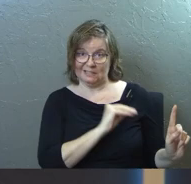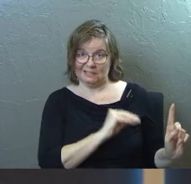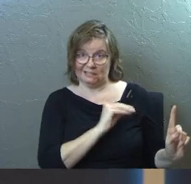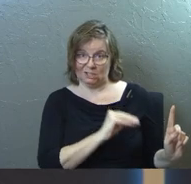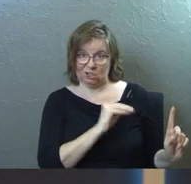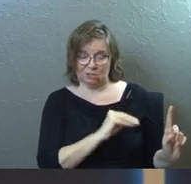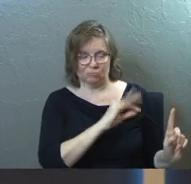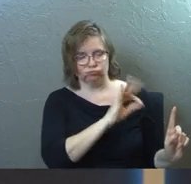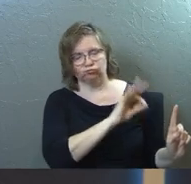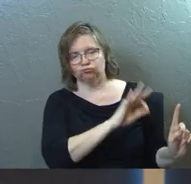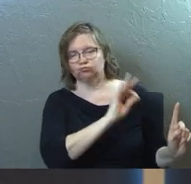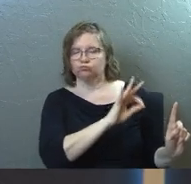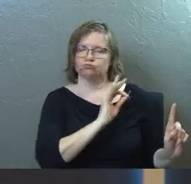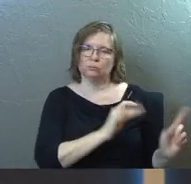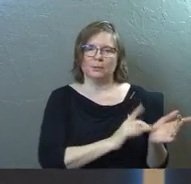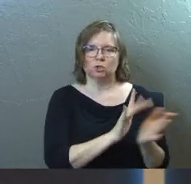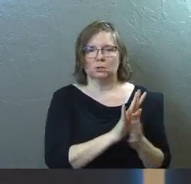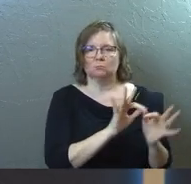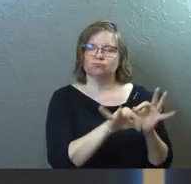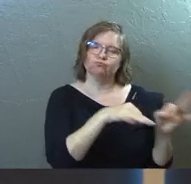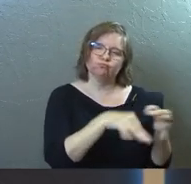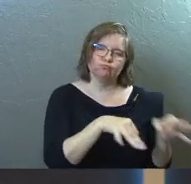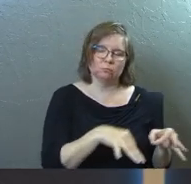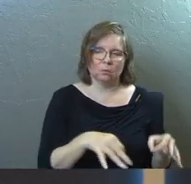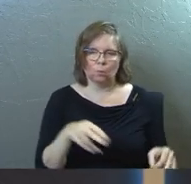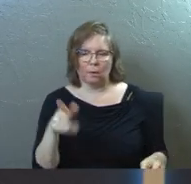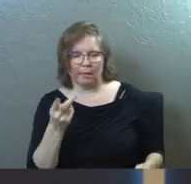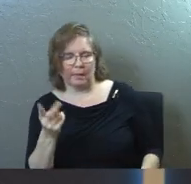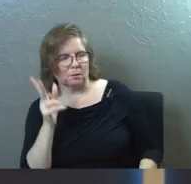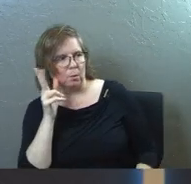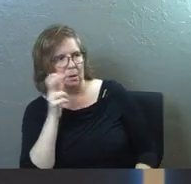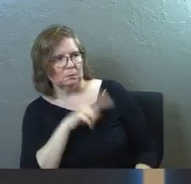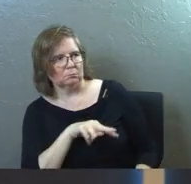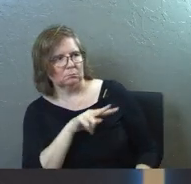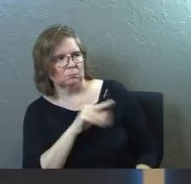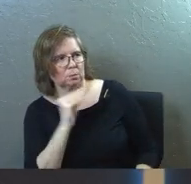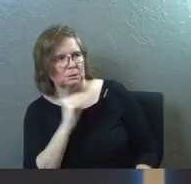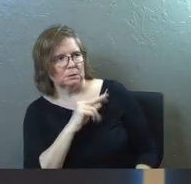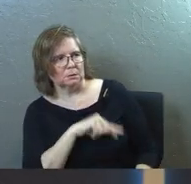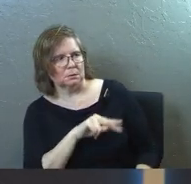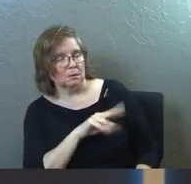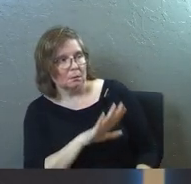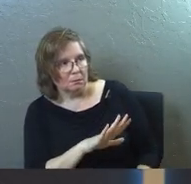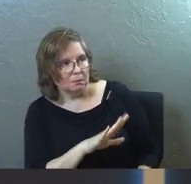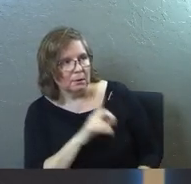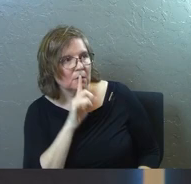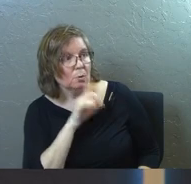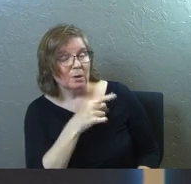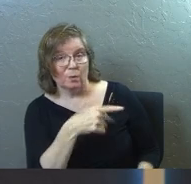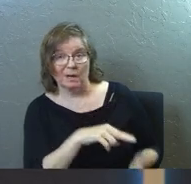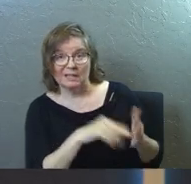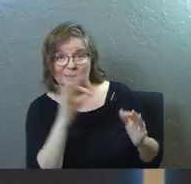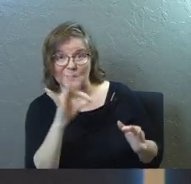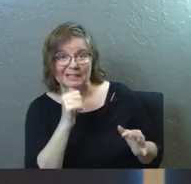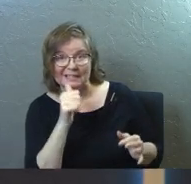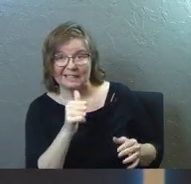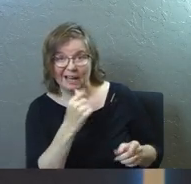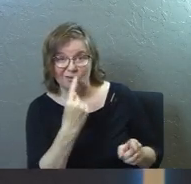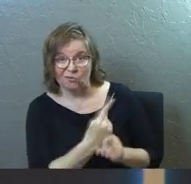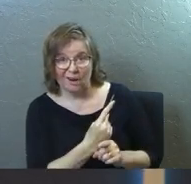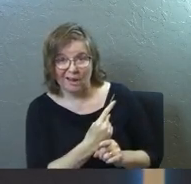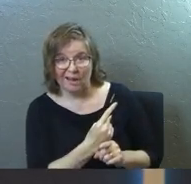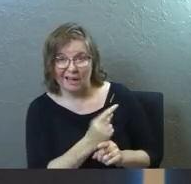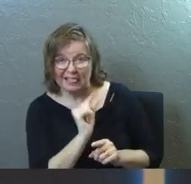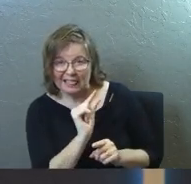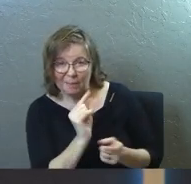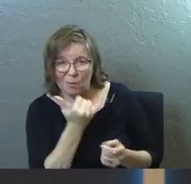Jesus. He's been taught about Jesus, and so now he's doing it. Well, they listen to him teach, and in this moment, they realize that what he's preaching is not 100%